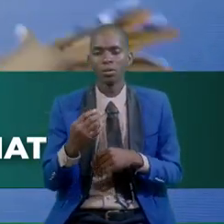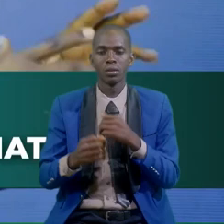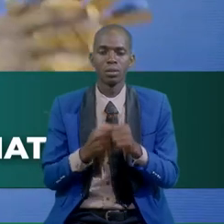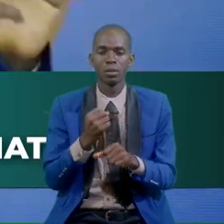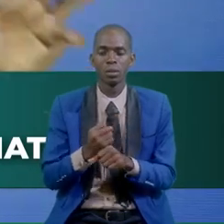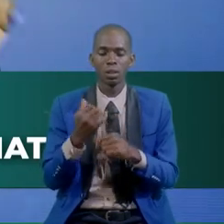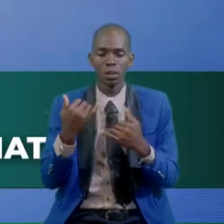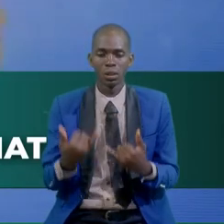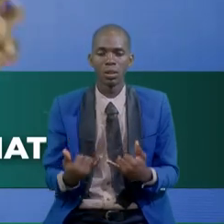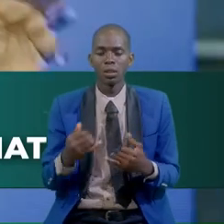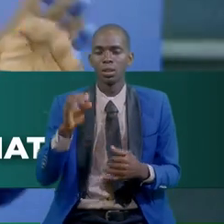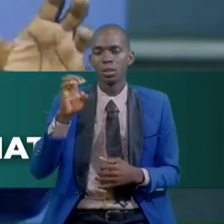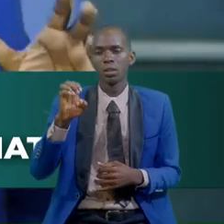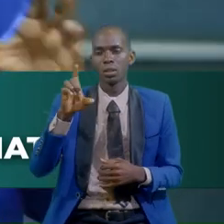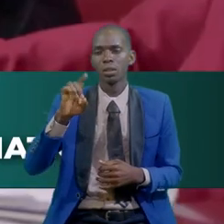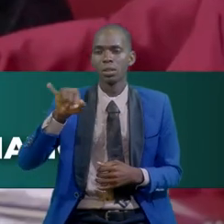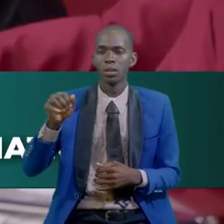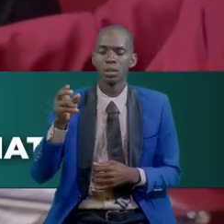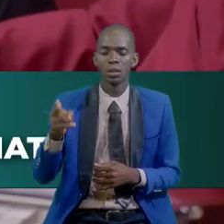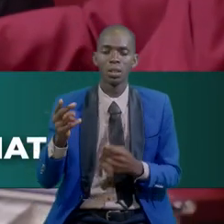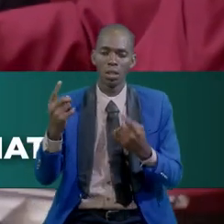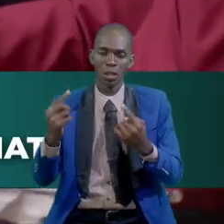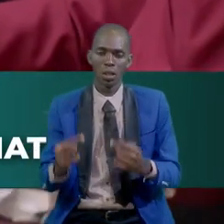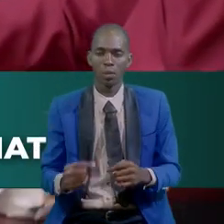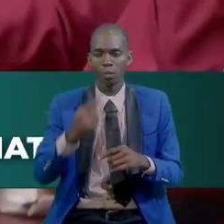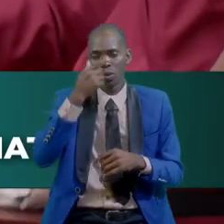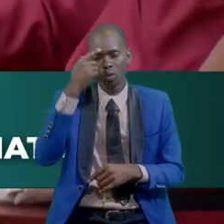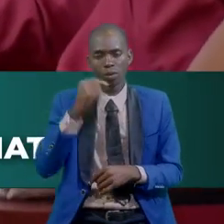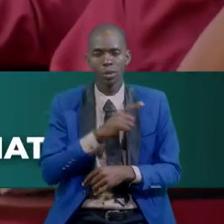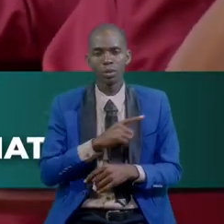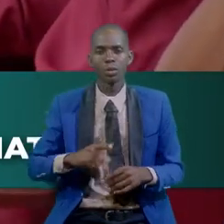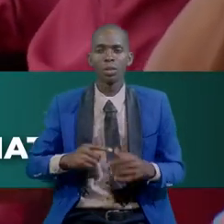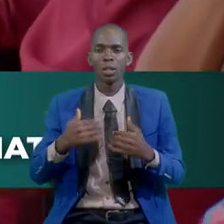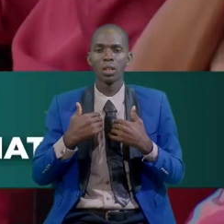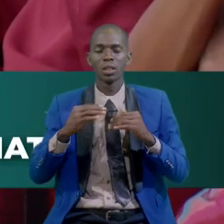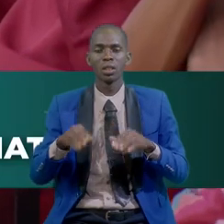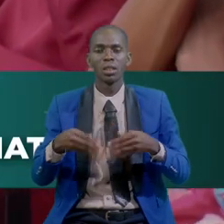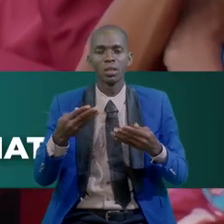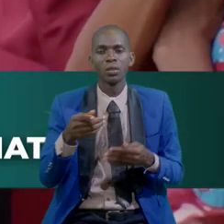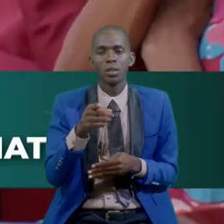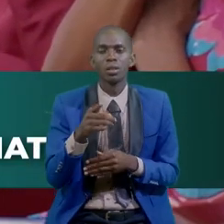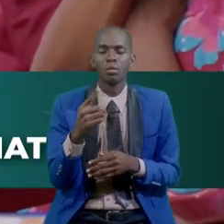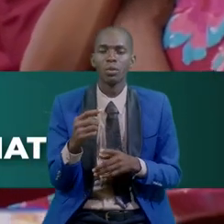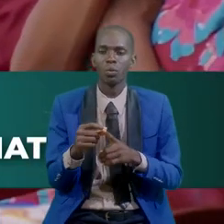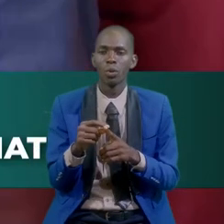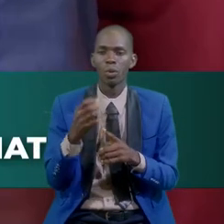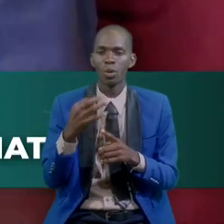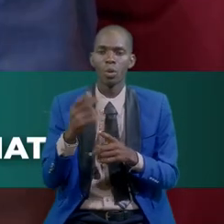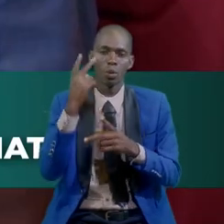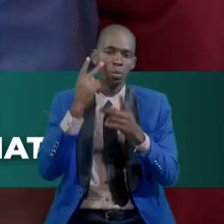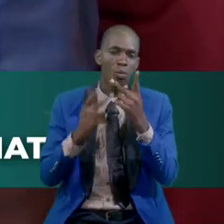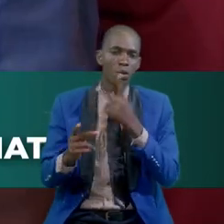came because the Lord had given him the word of prophecy. The prophecy